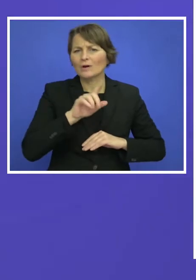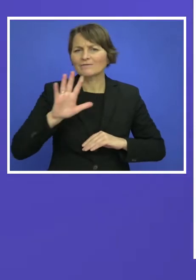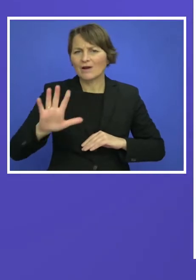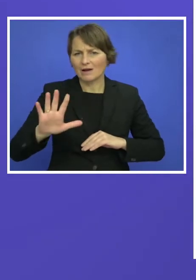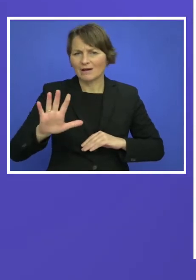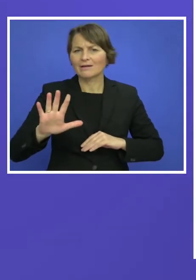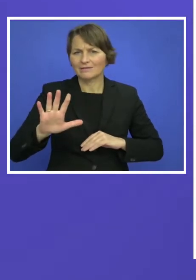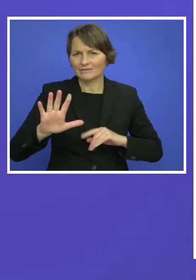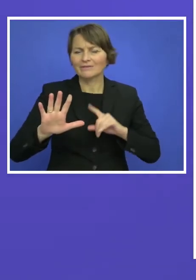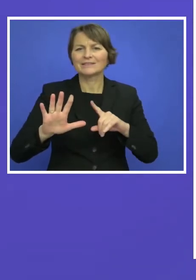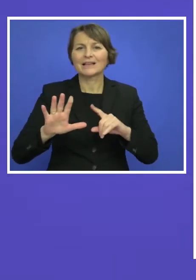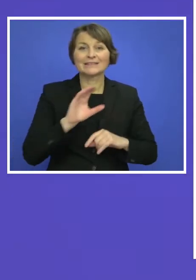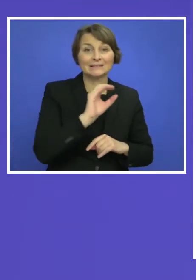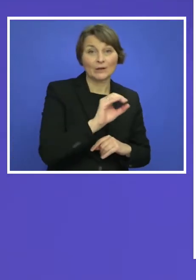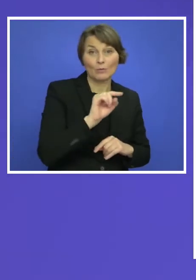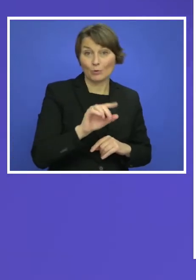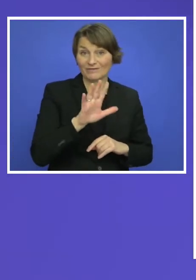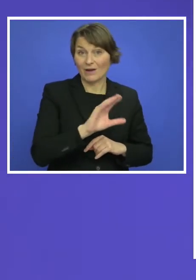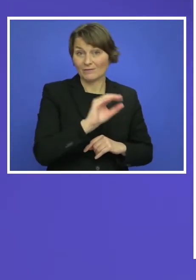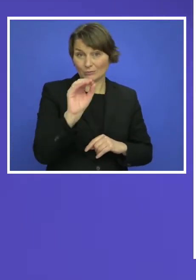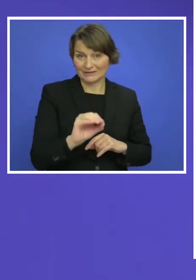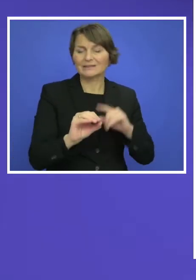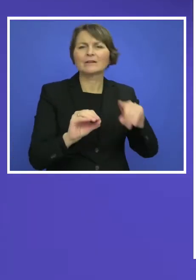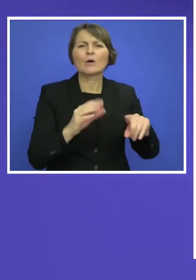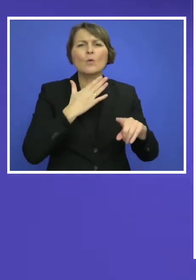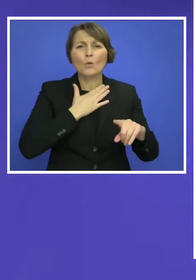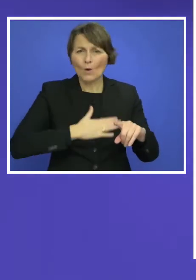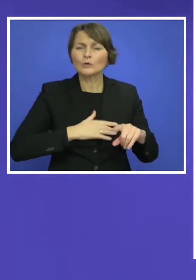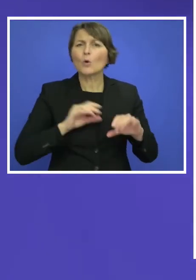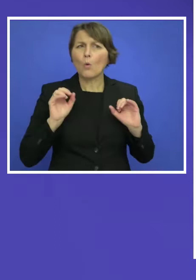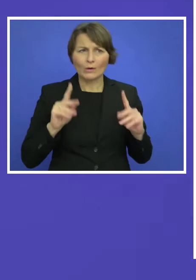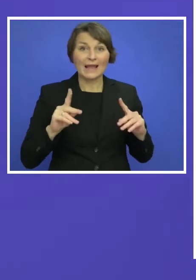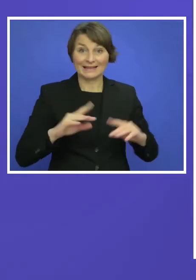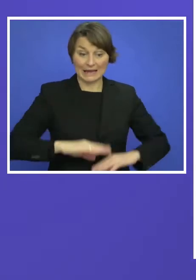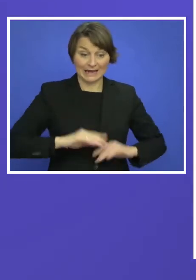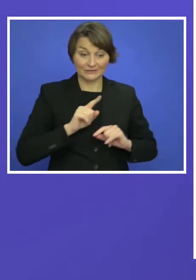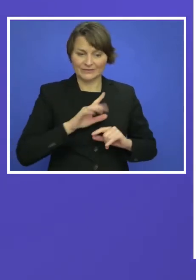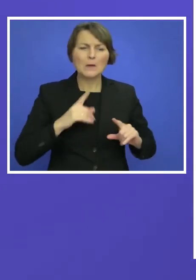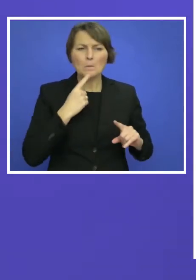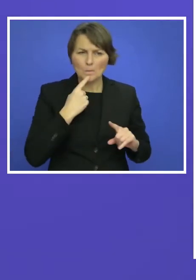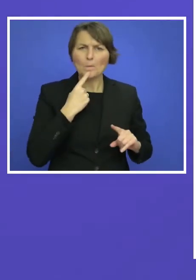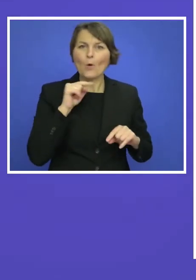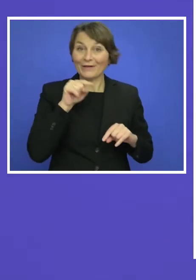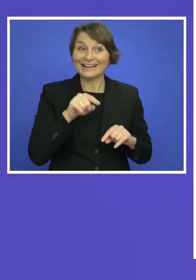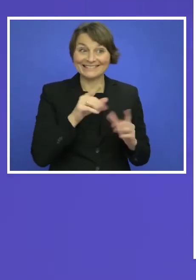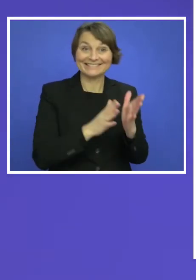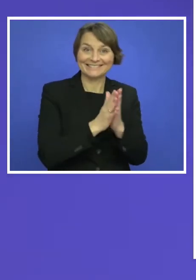0.5% of young women wish to be part of the digital labor market, compared